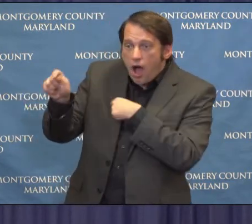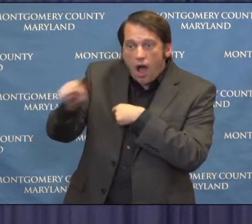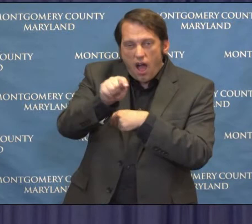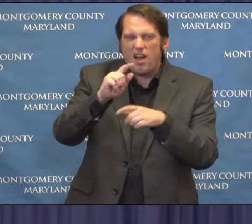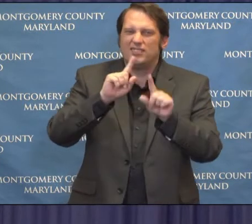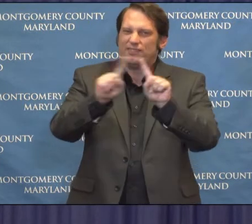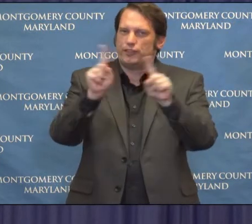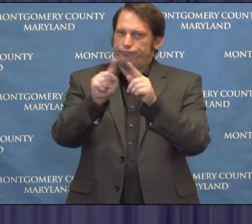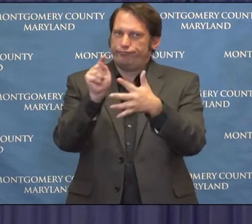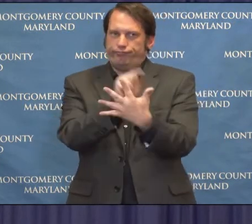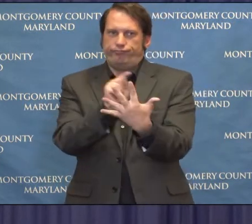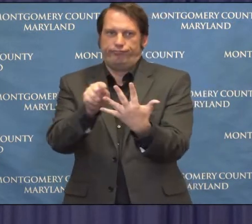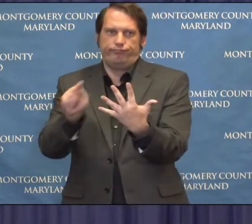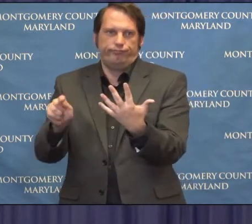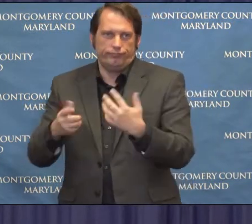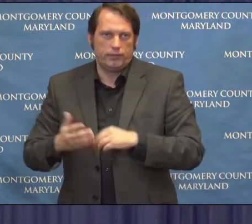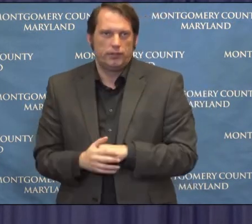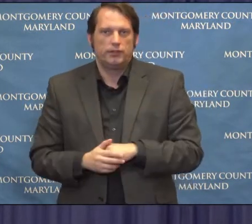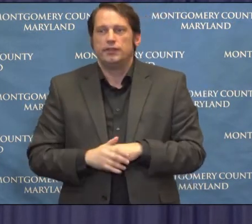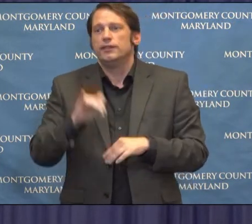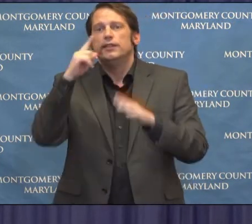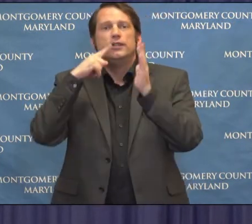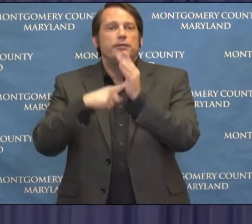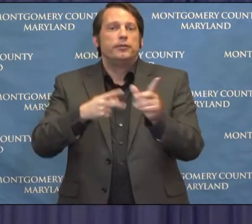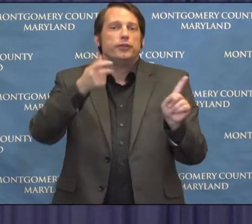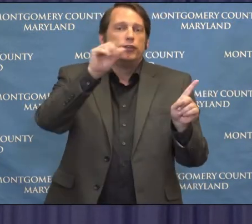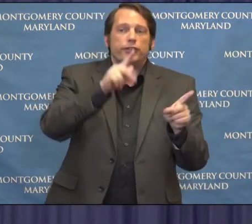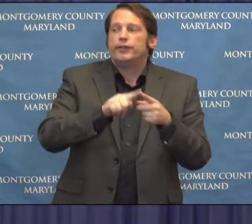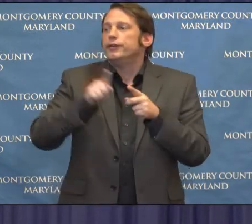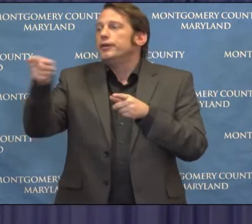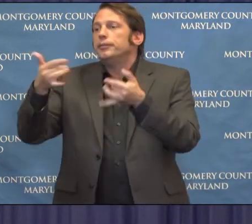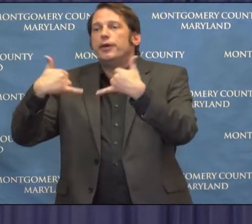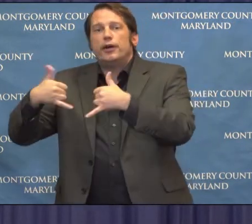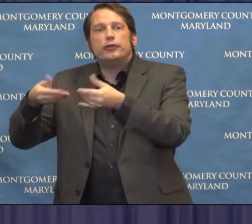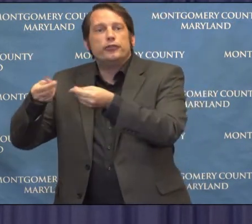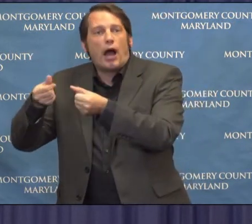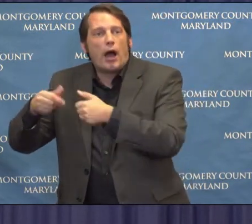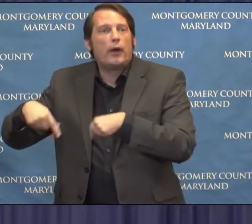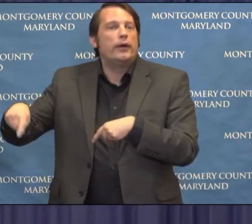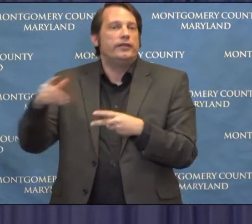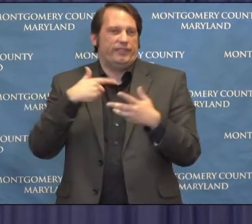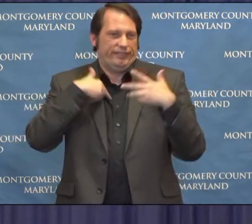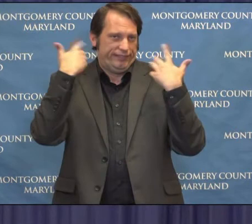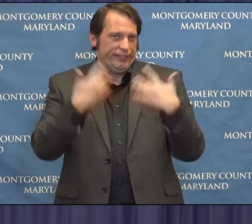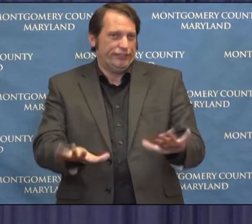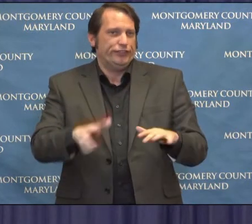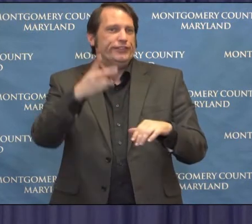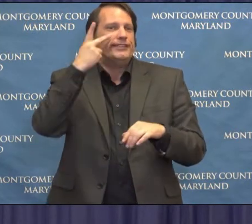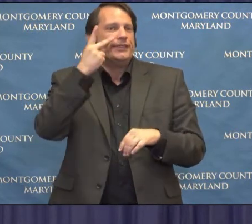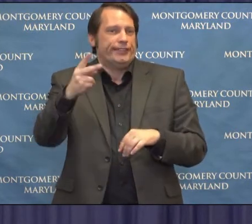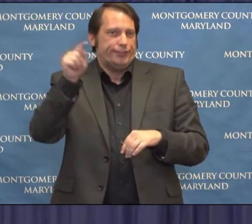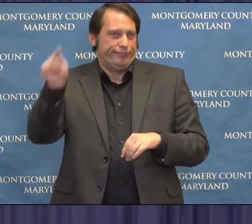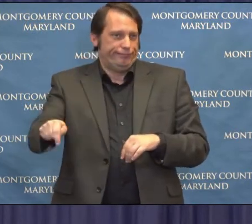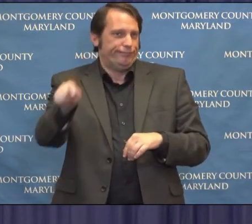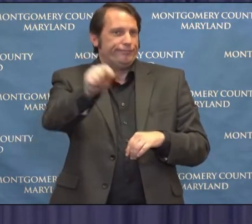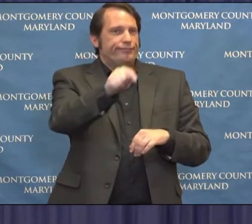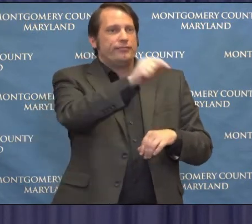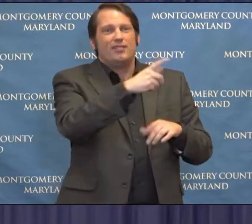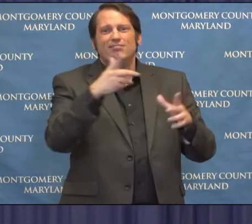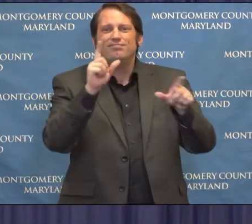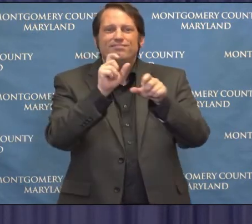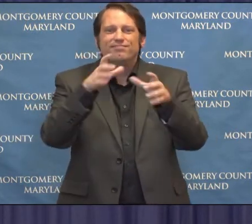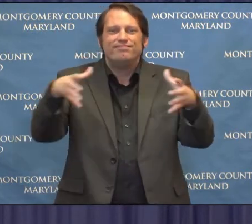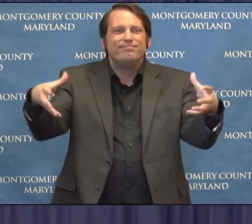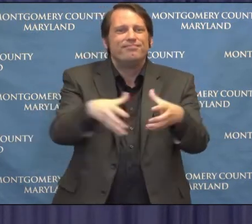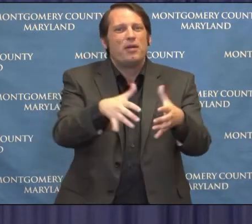our playgrounds. We've also seen some parties, as the county executive noted, where the governor had paid attention